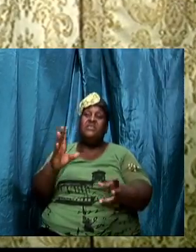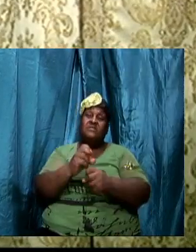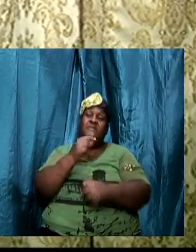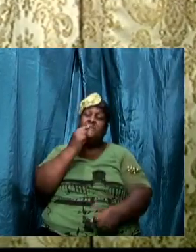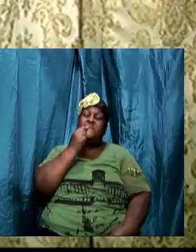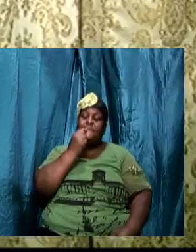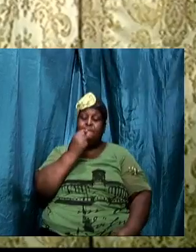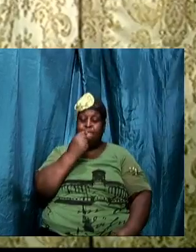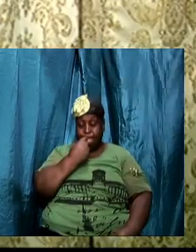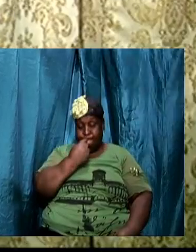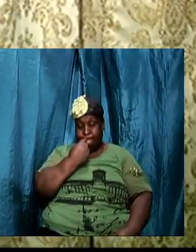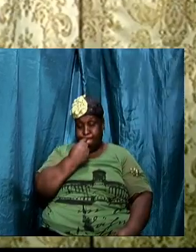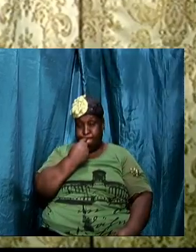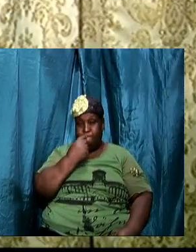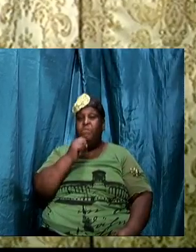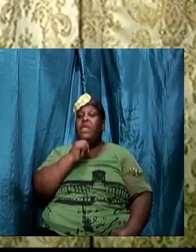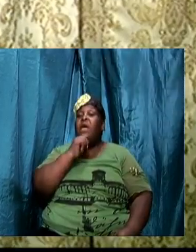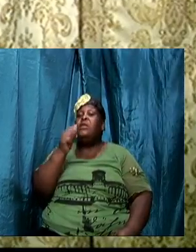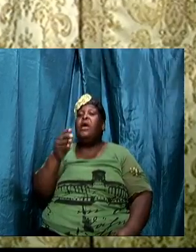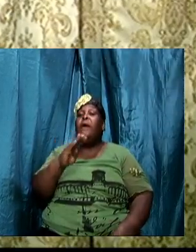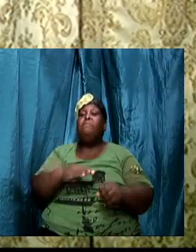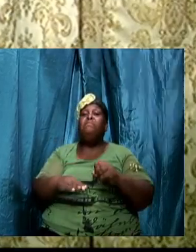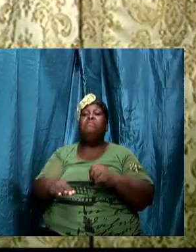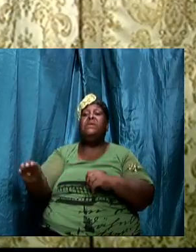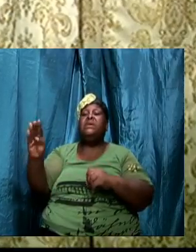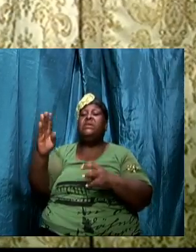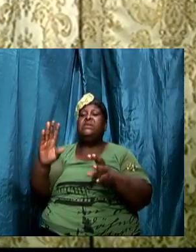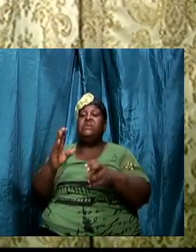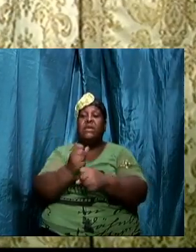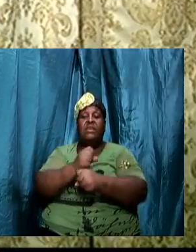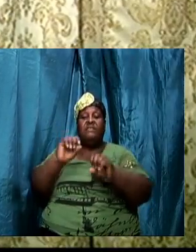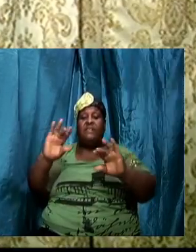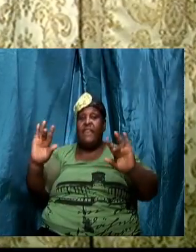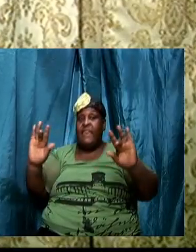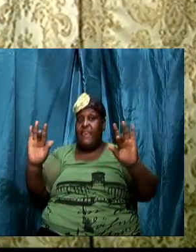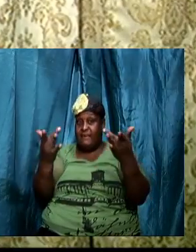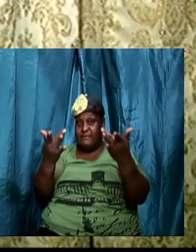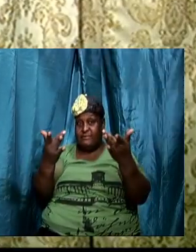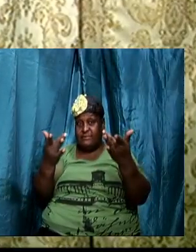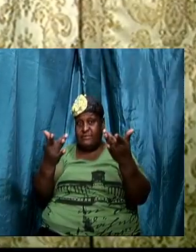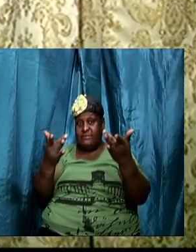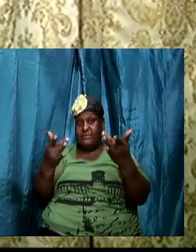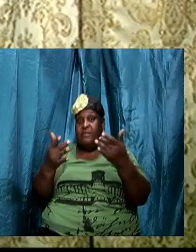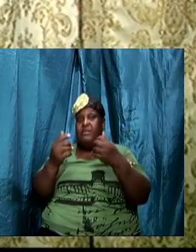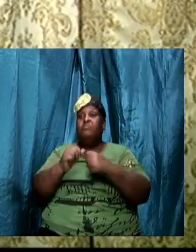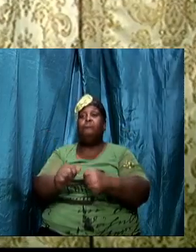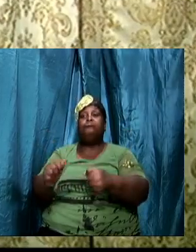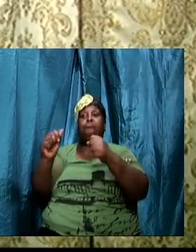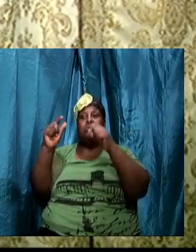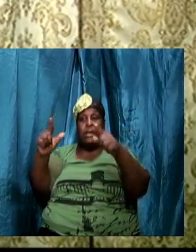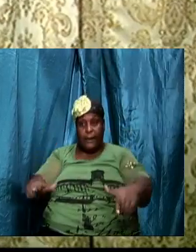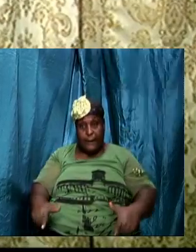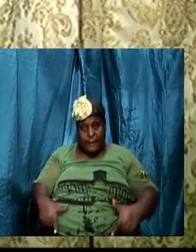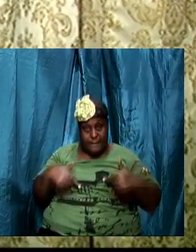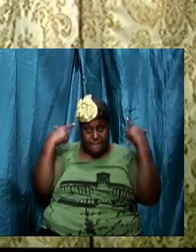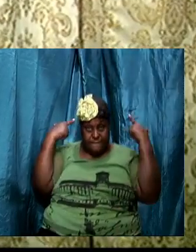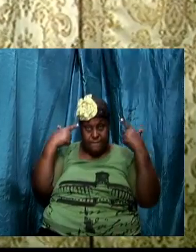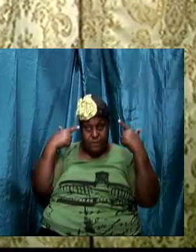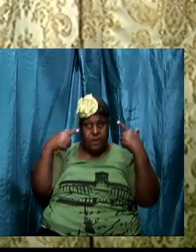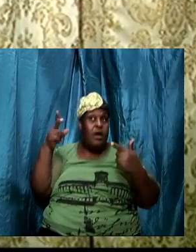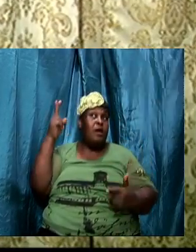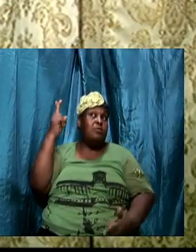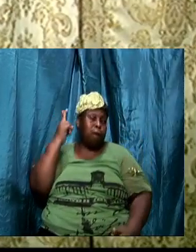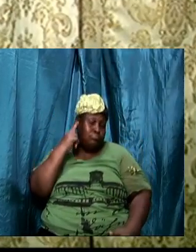seriously, must not be trampled on, yes, must be followed, must be adhered